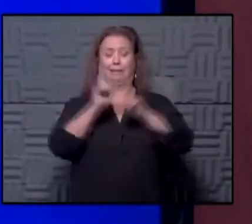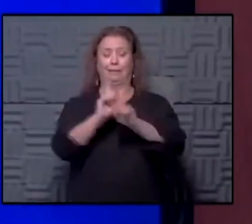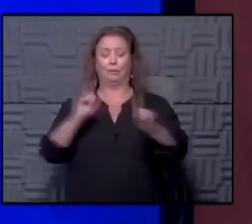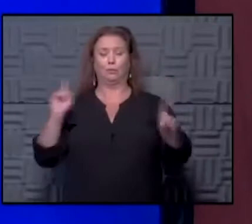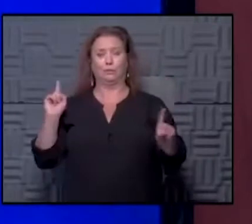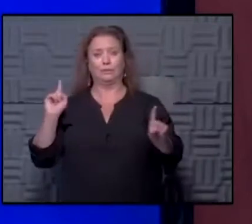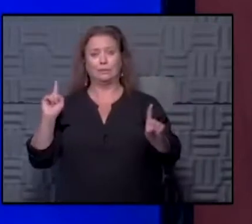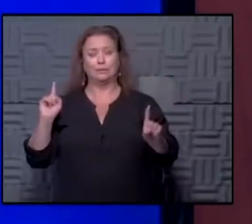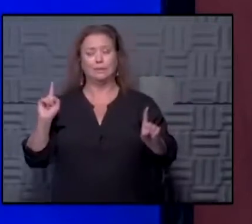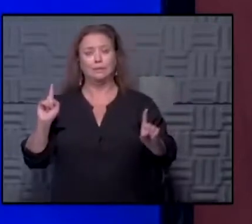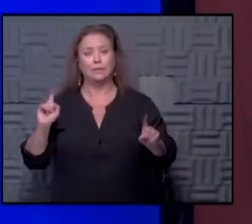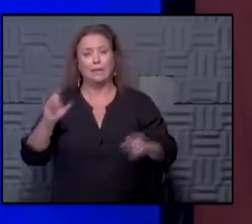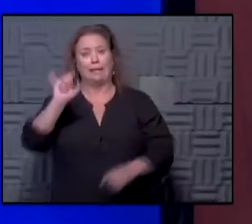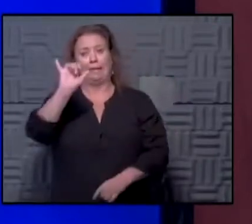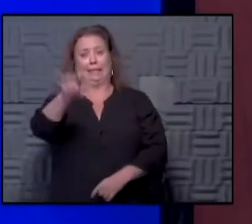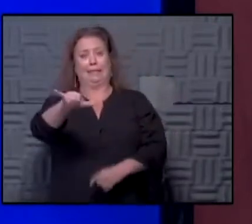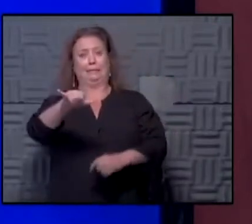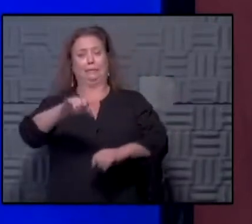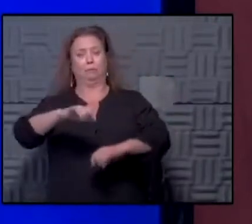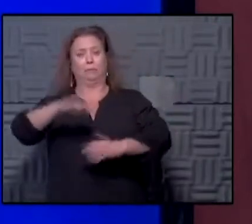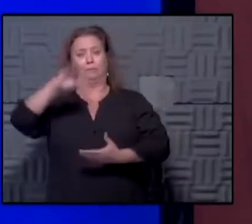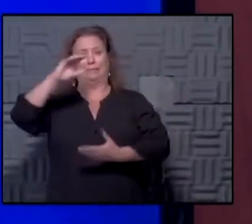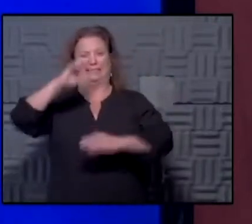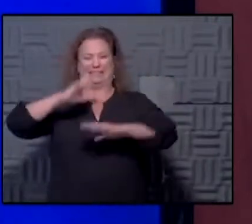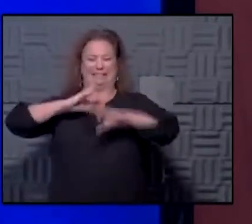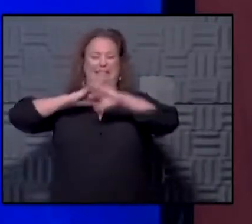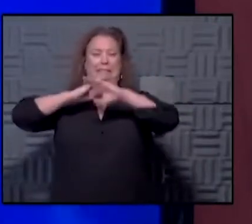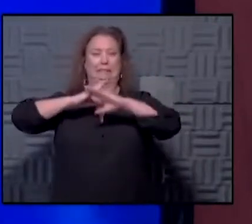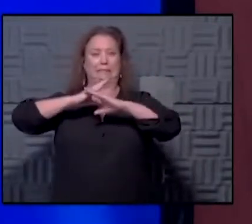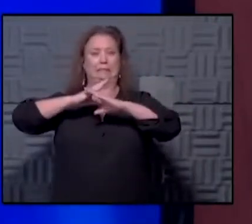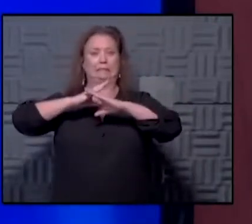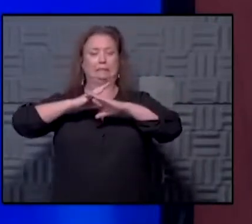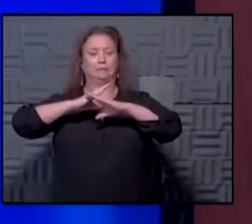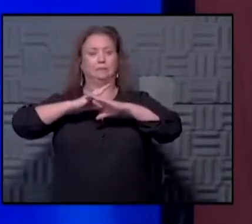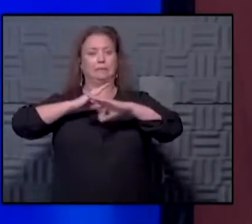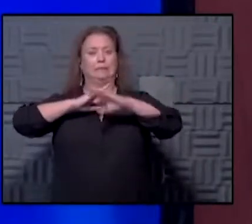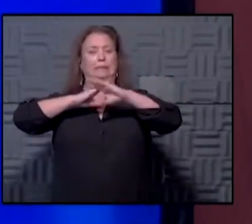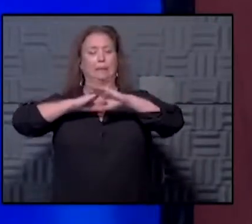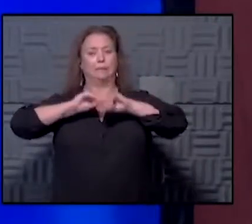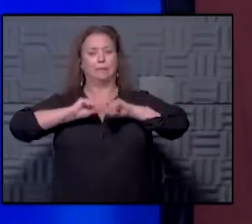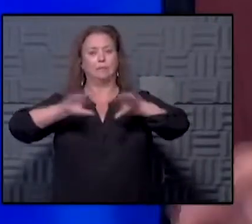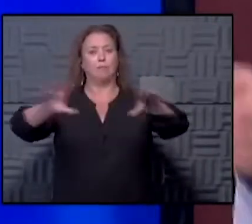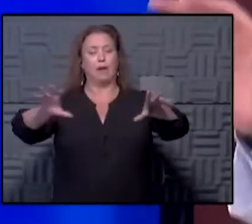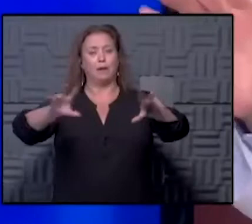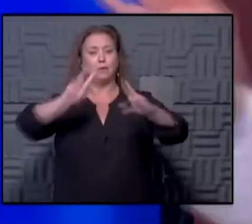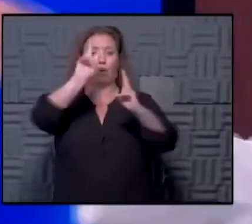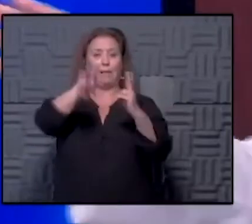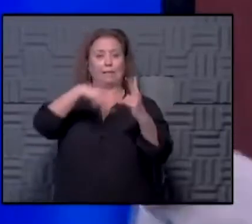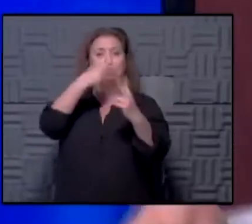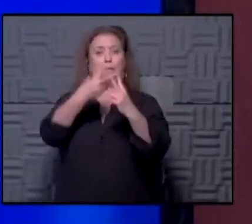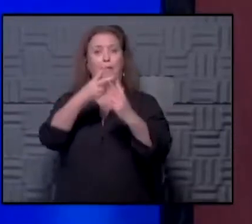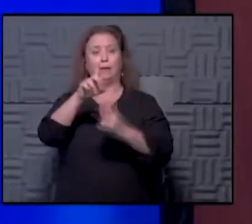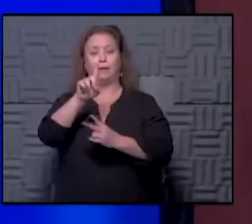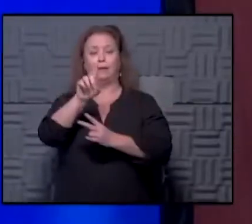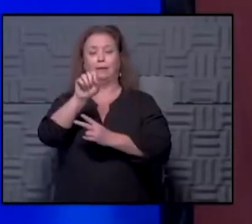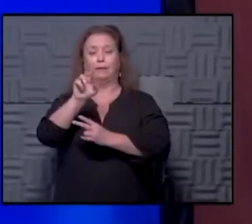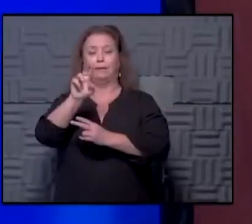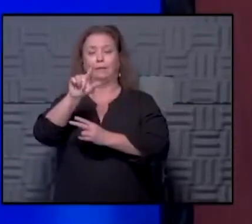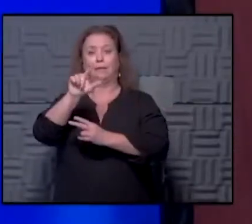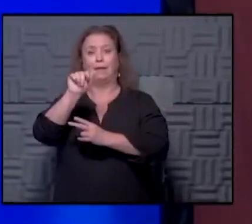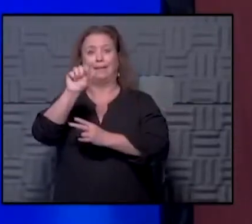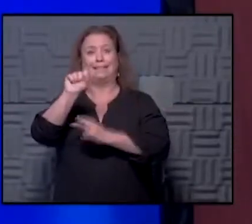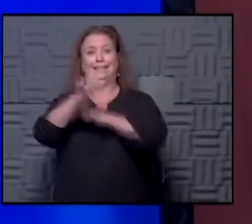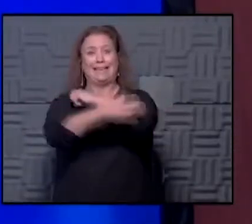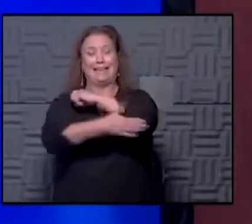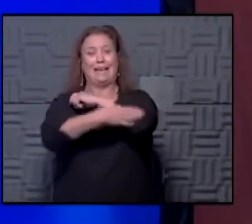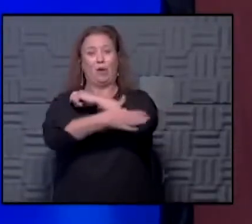social distancing. That's what stops the spread. Now let's flip this stage for just a minute. Douglas County just quarantined